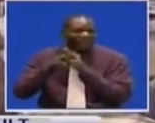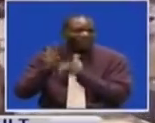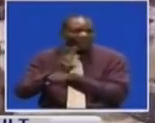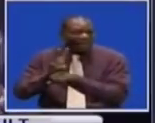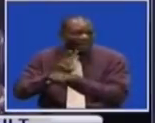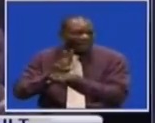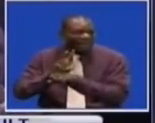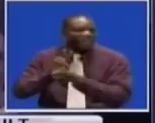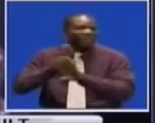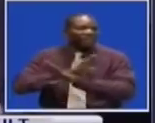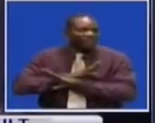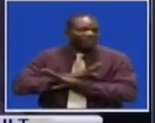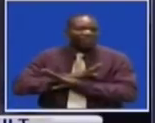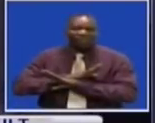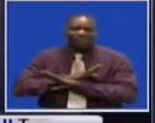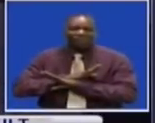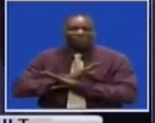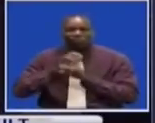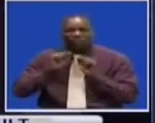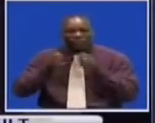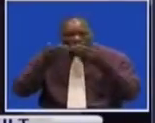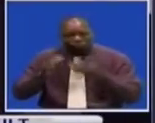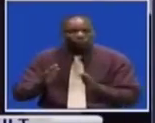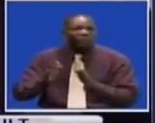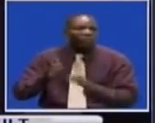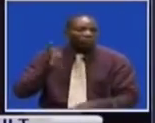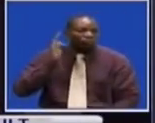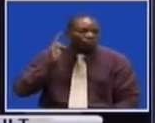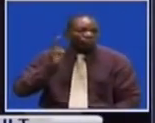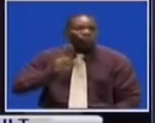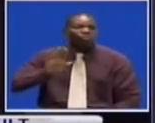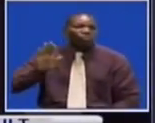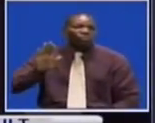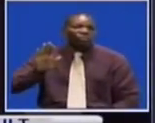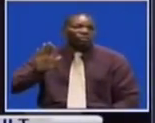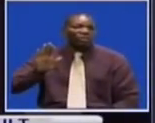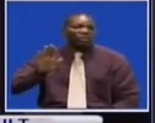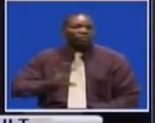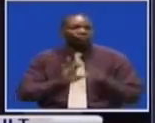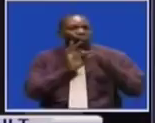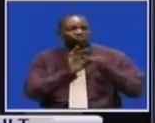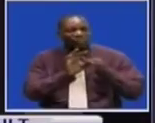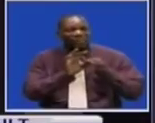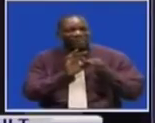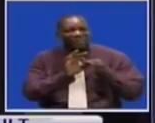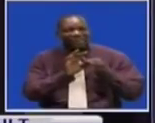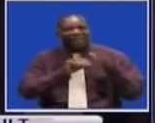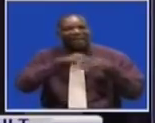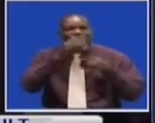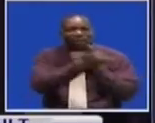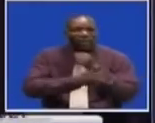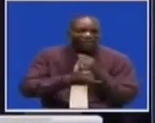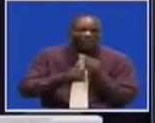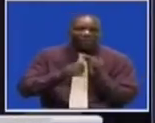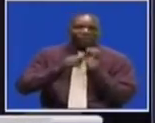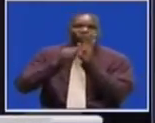is historic and a Zambia that is Western. If we start showing